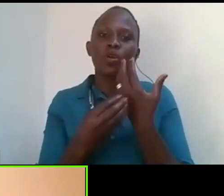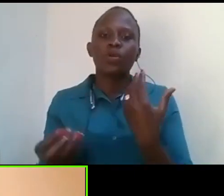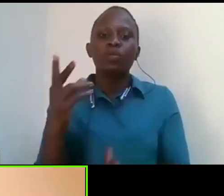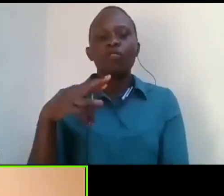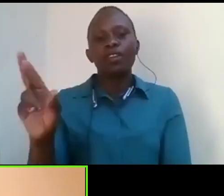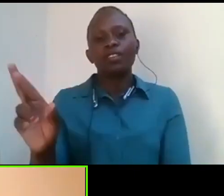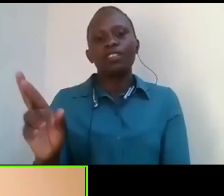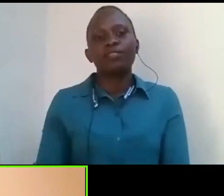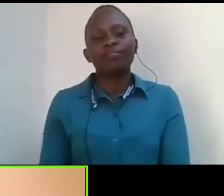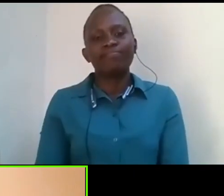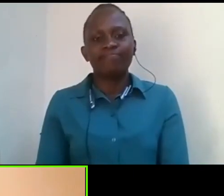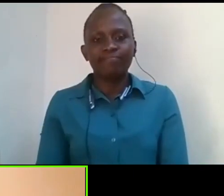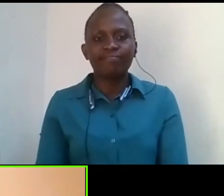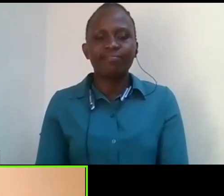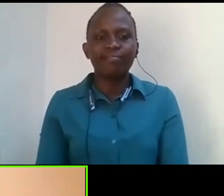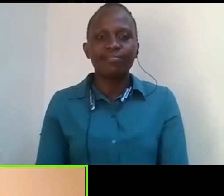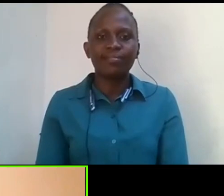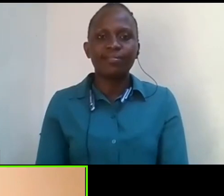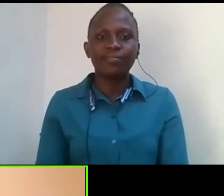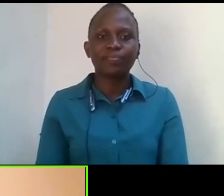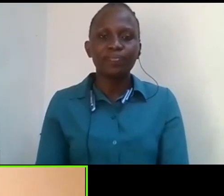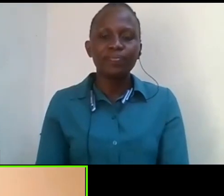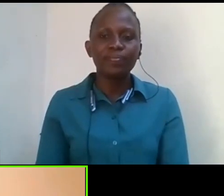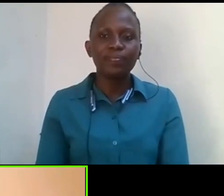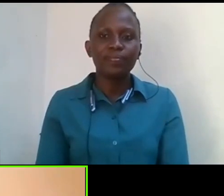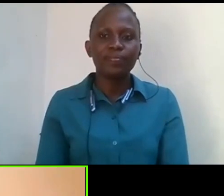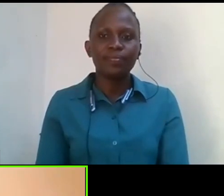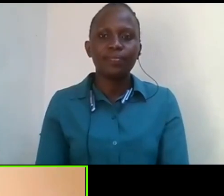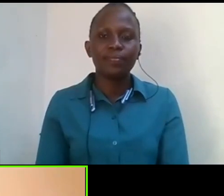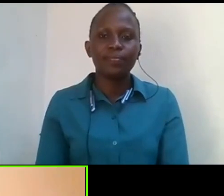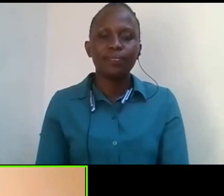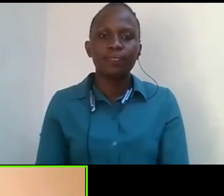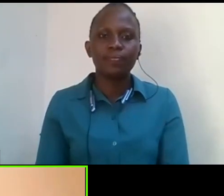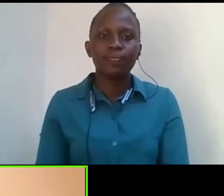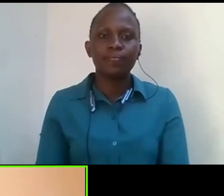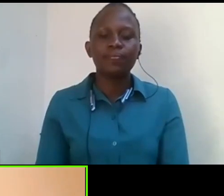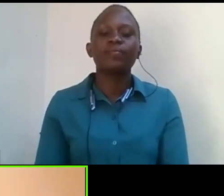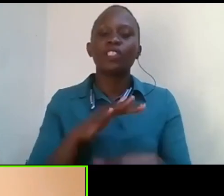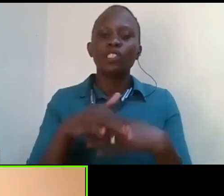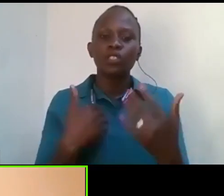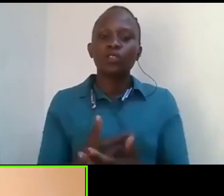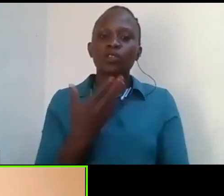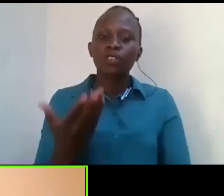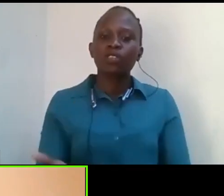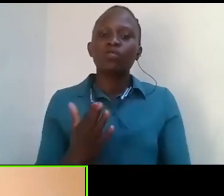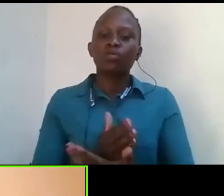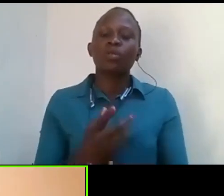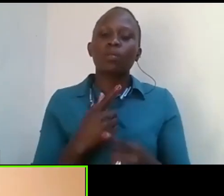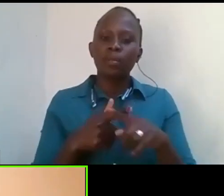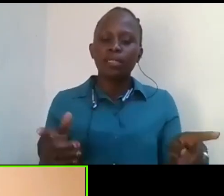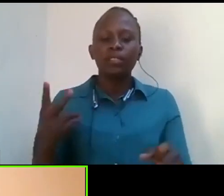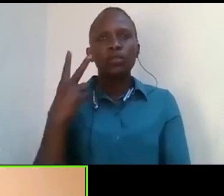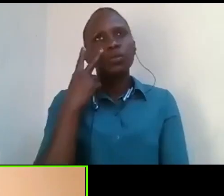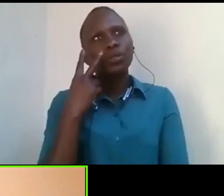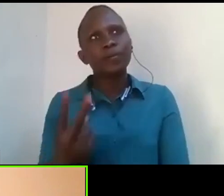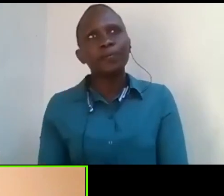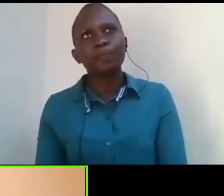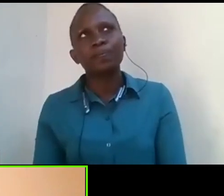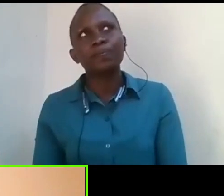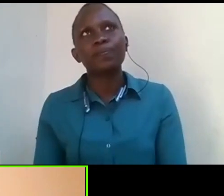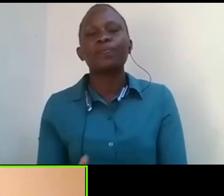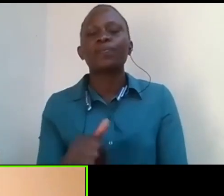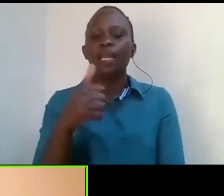to acquire copyright by the time we finish this session. But then we look at other aspects of